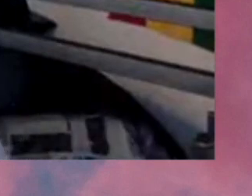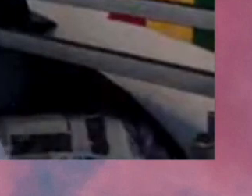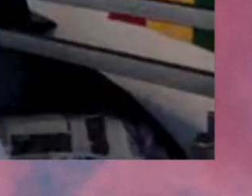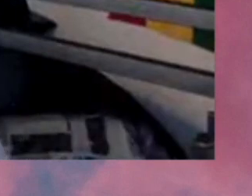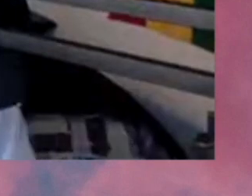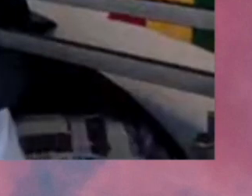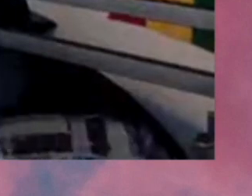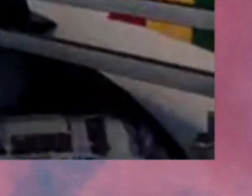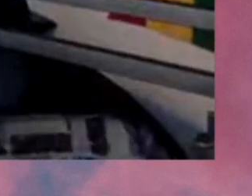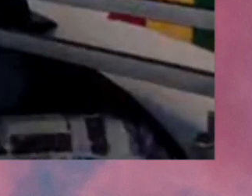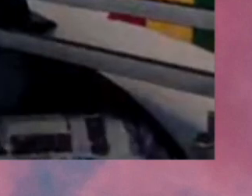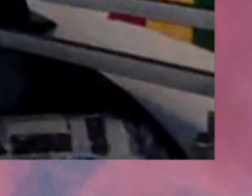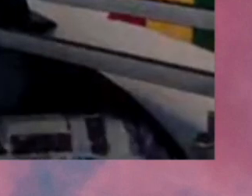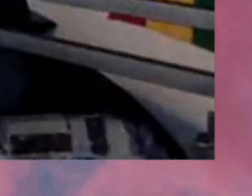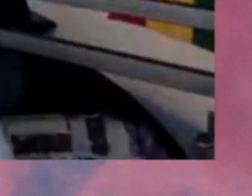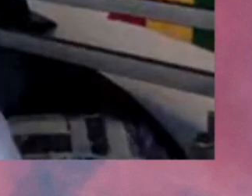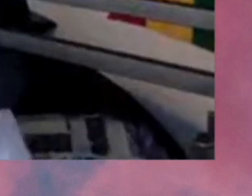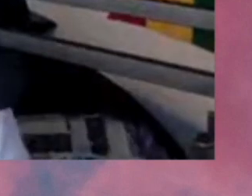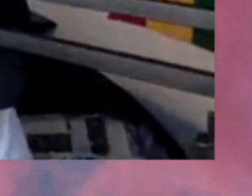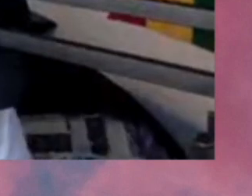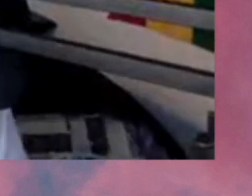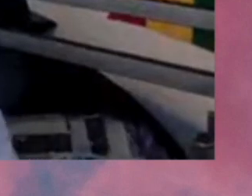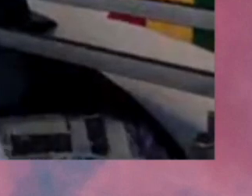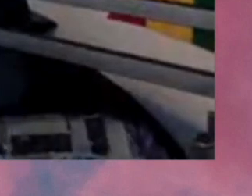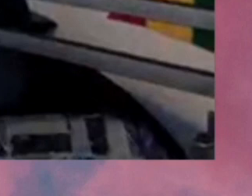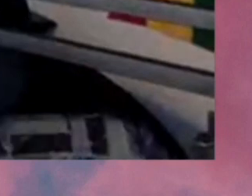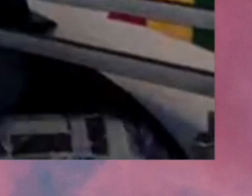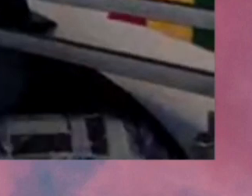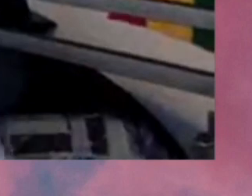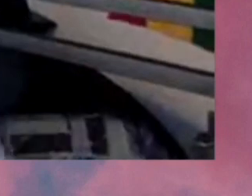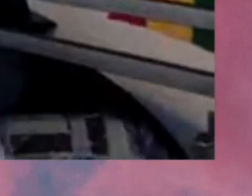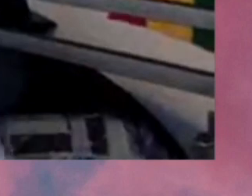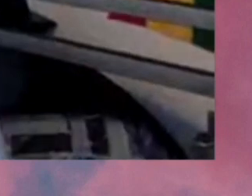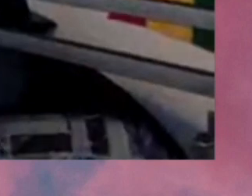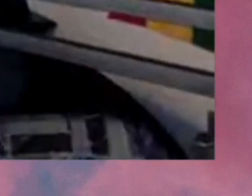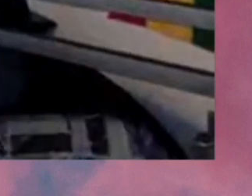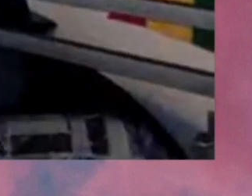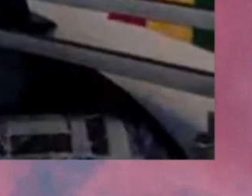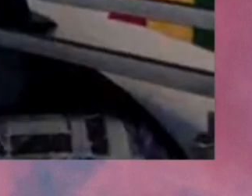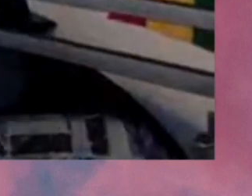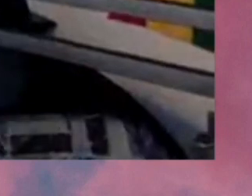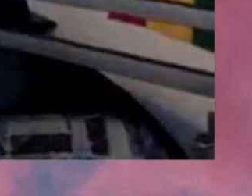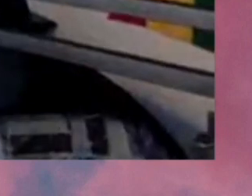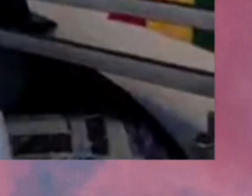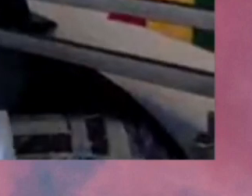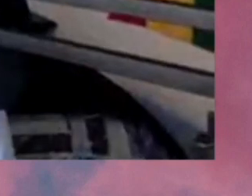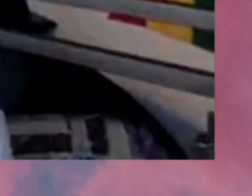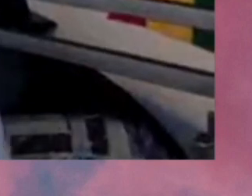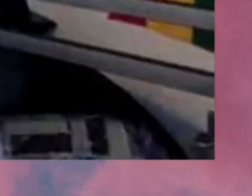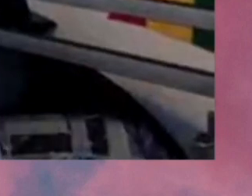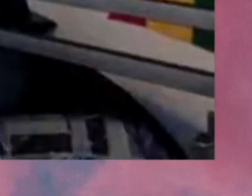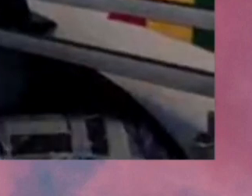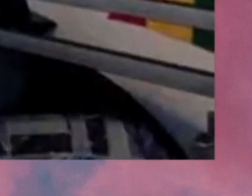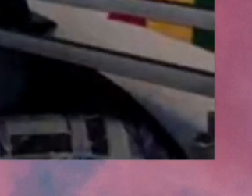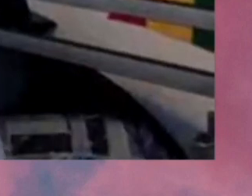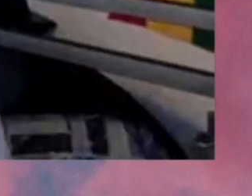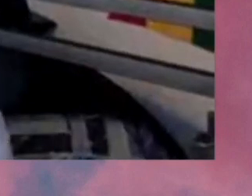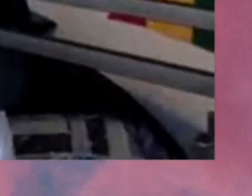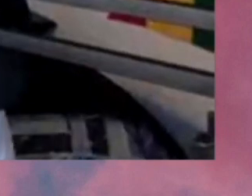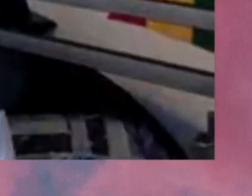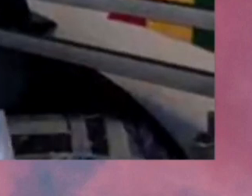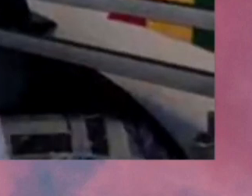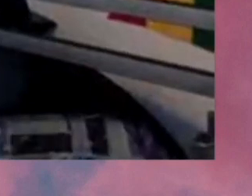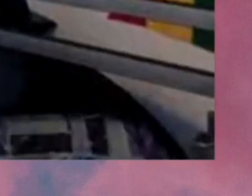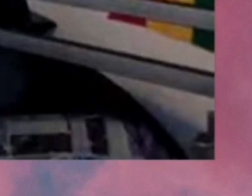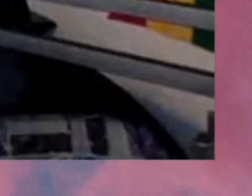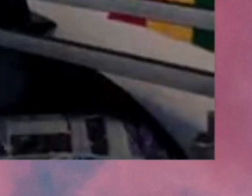who have and continue to live here, steward this land, and resist settler colonialism, we also acknowledge that